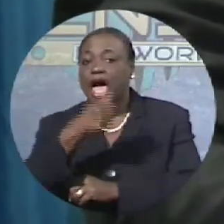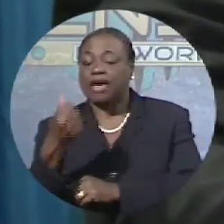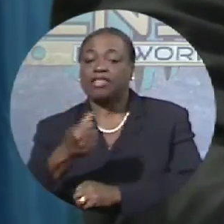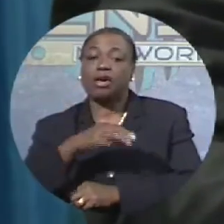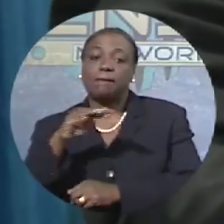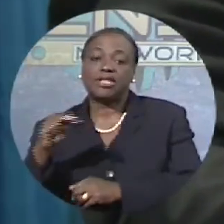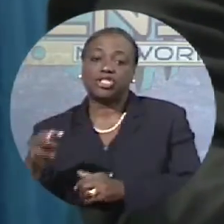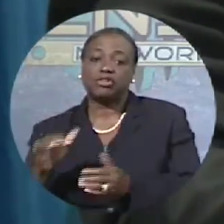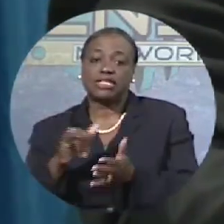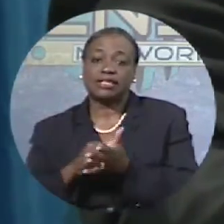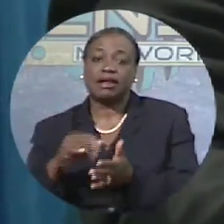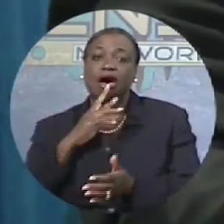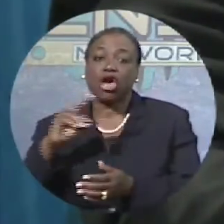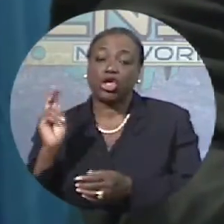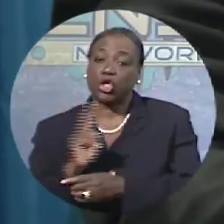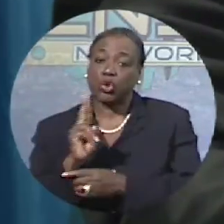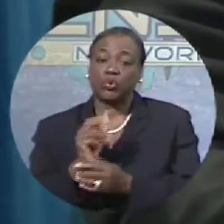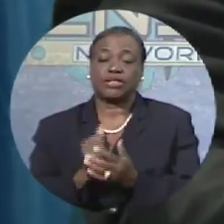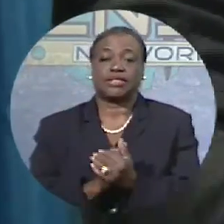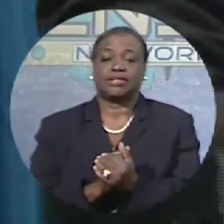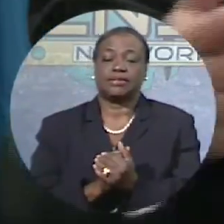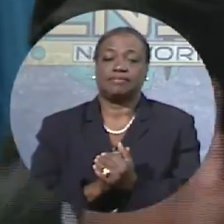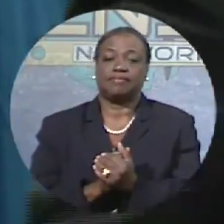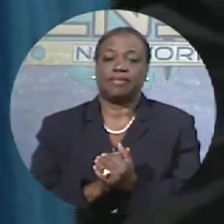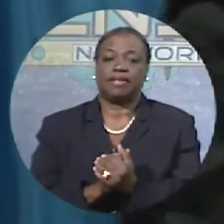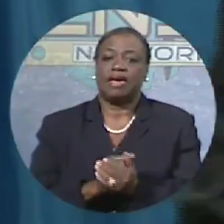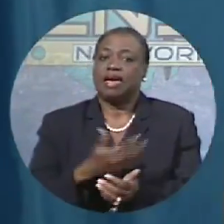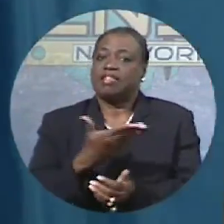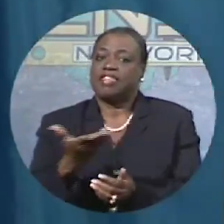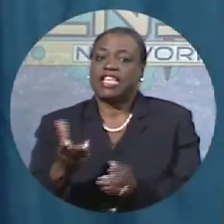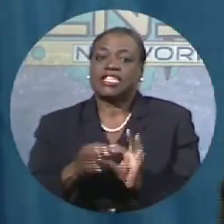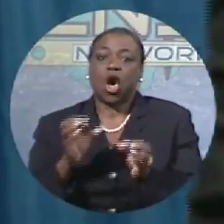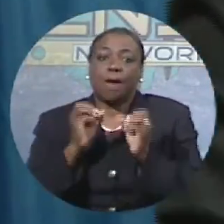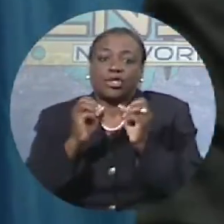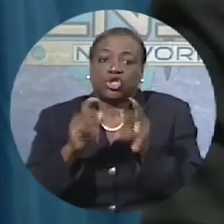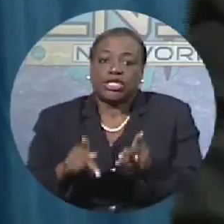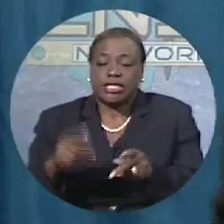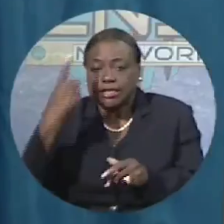go and are used there? These are opportunities